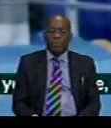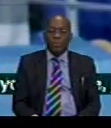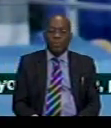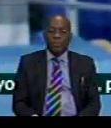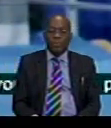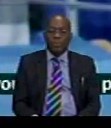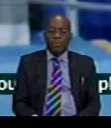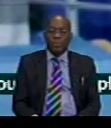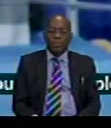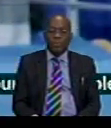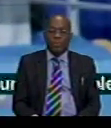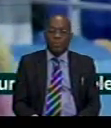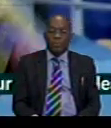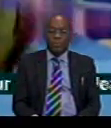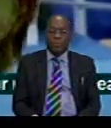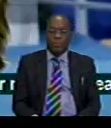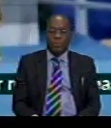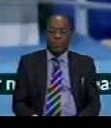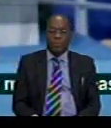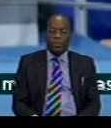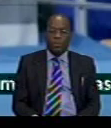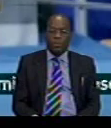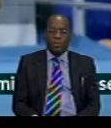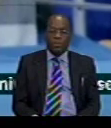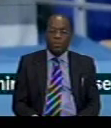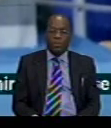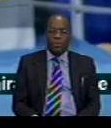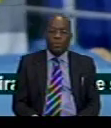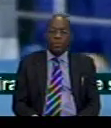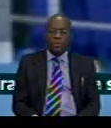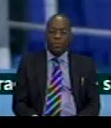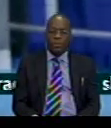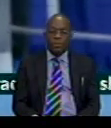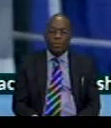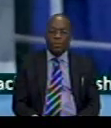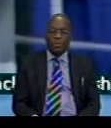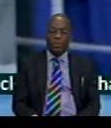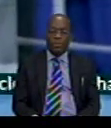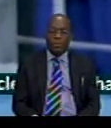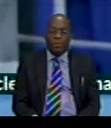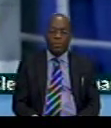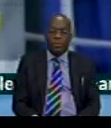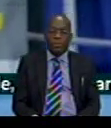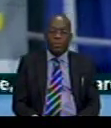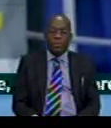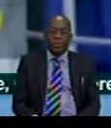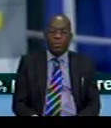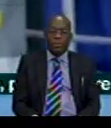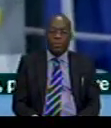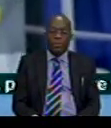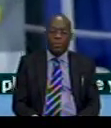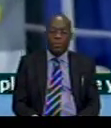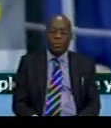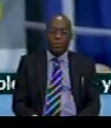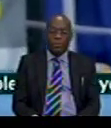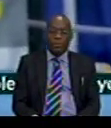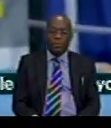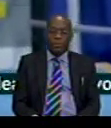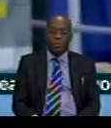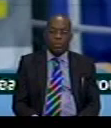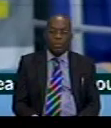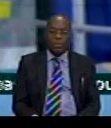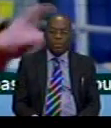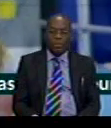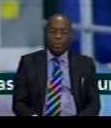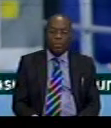Alléluia. Akpena Yesu. Akpena Yesu. Nyen baten zono. Nyen dwa si nova